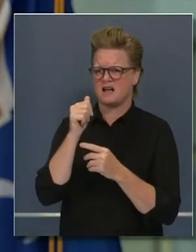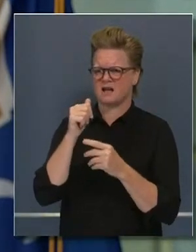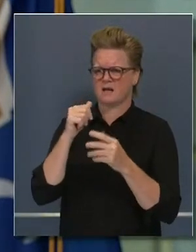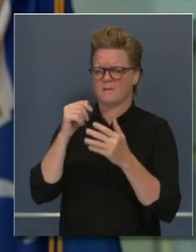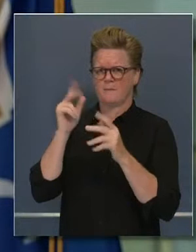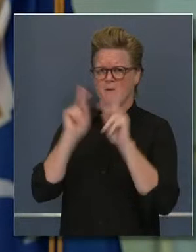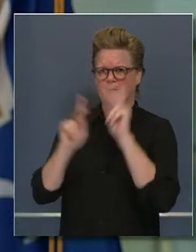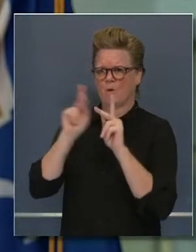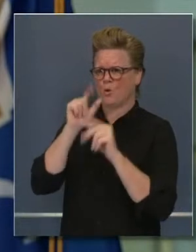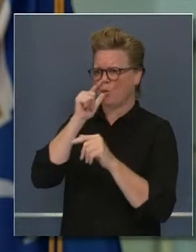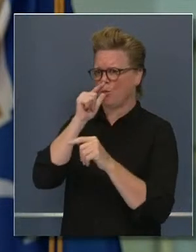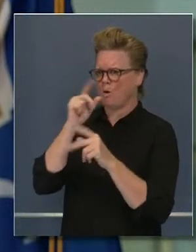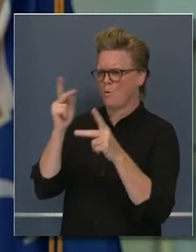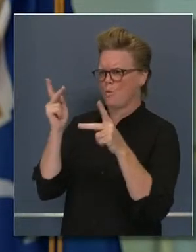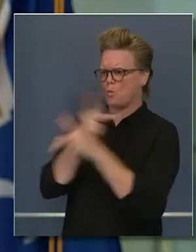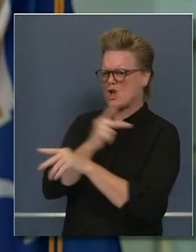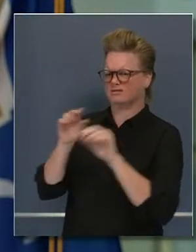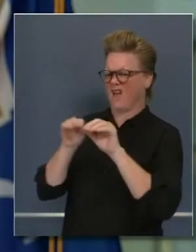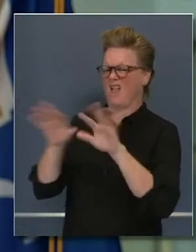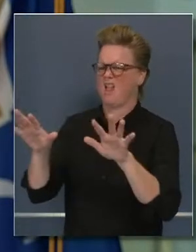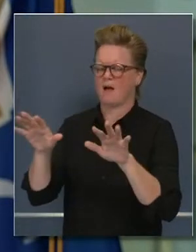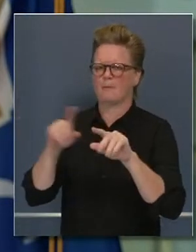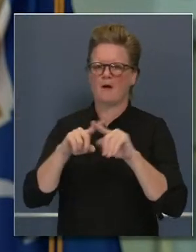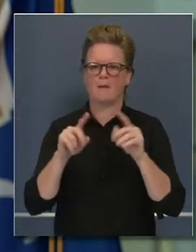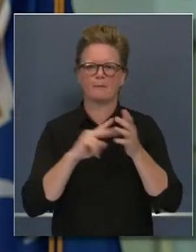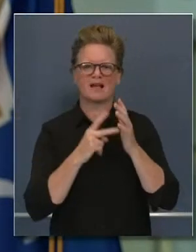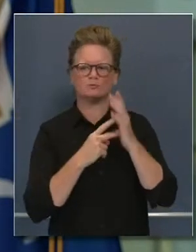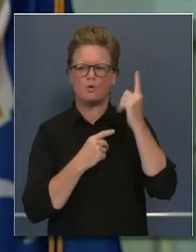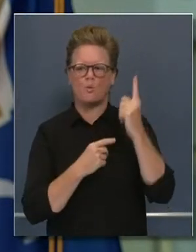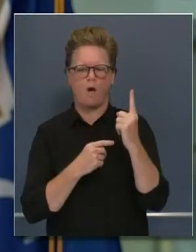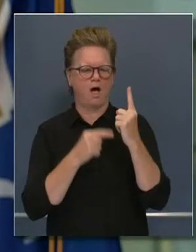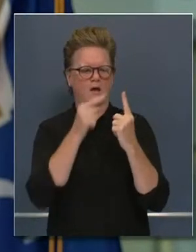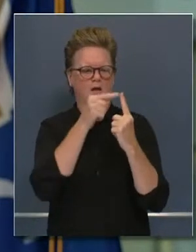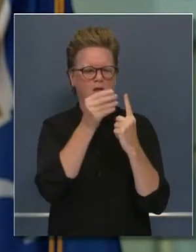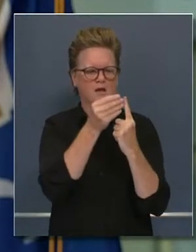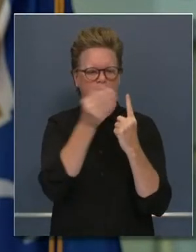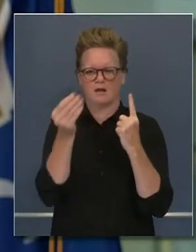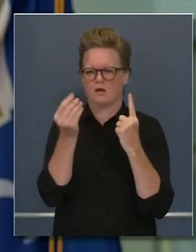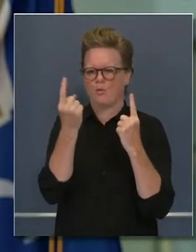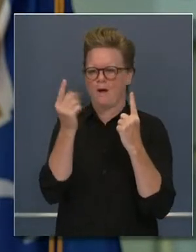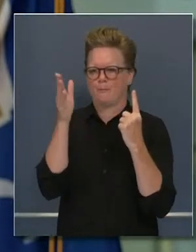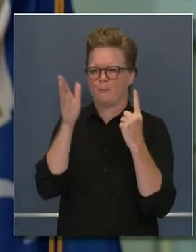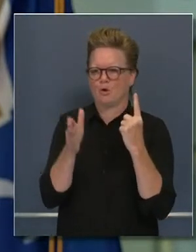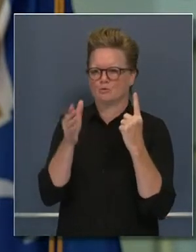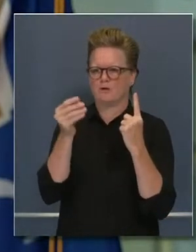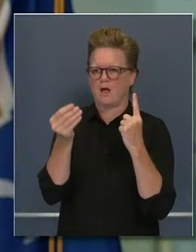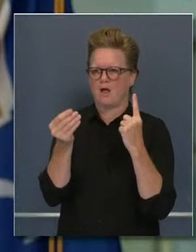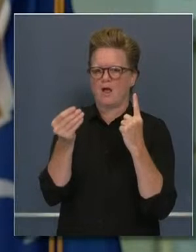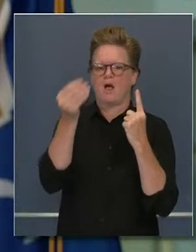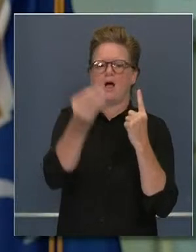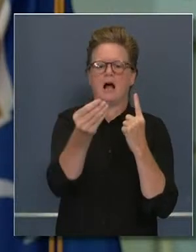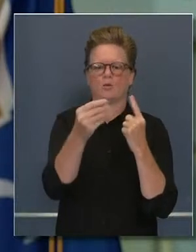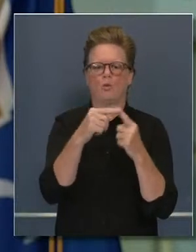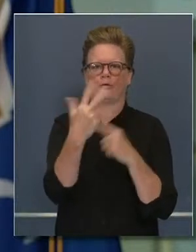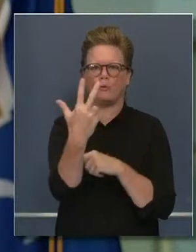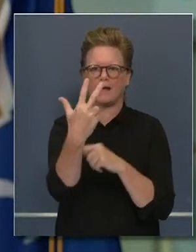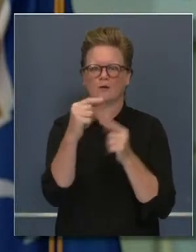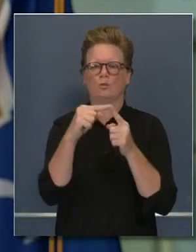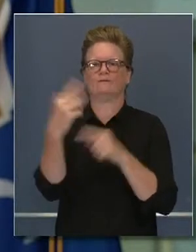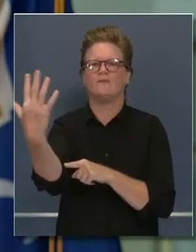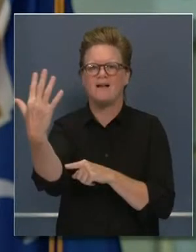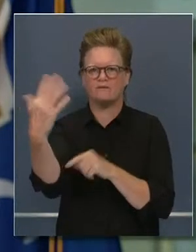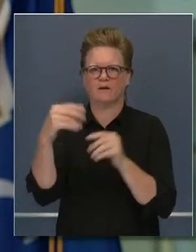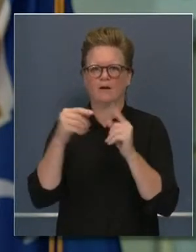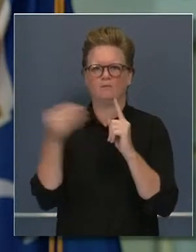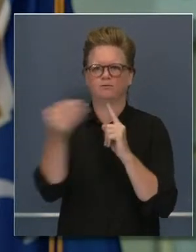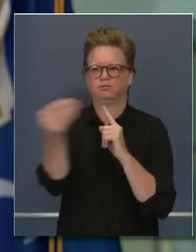infect someone else, and over time that we'll continue to see the numbers climb down or come down. I will just remind